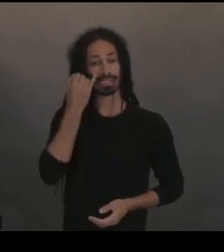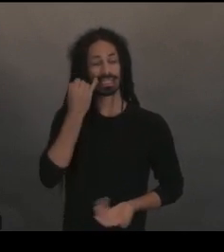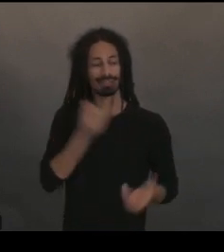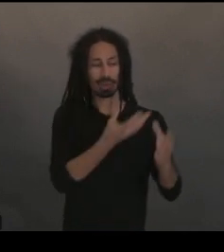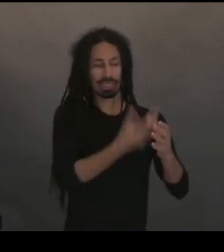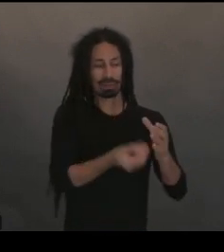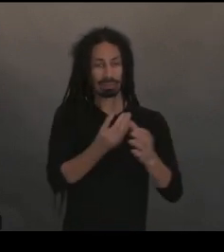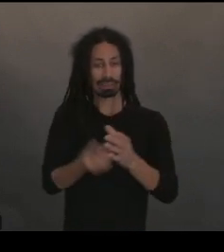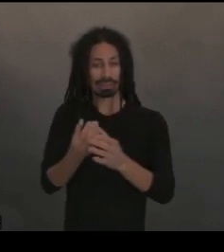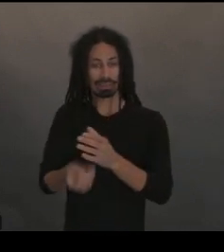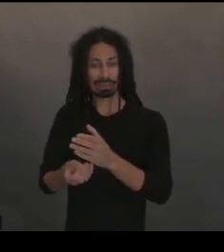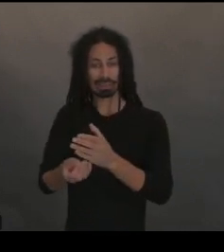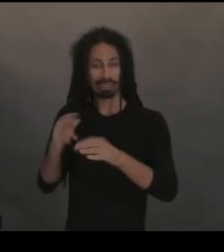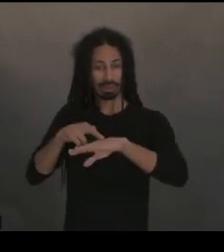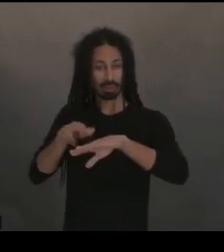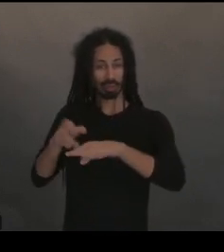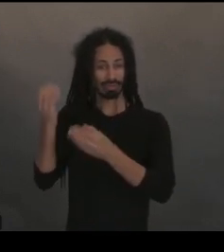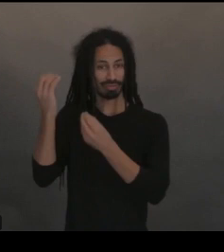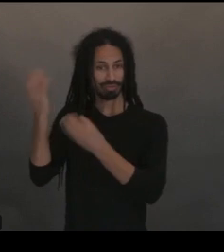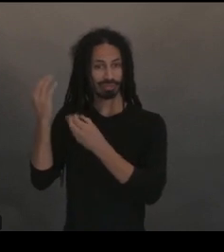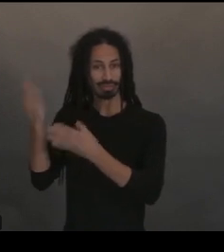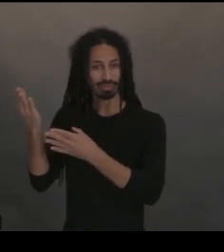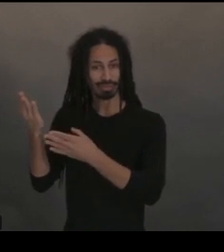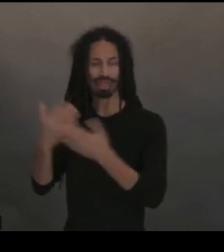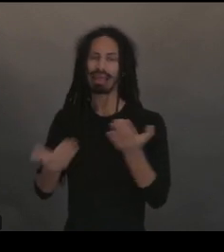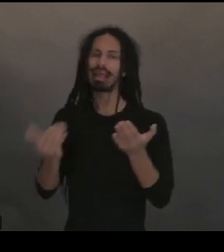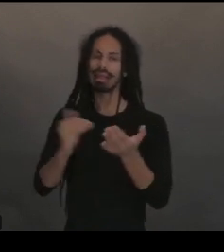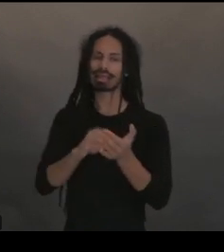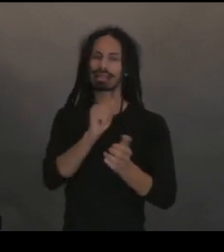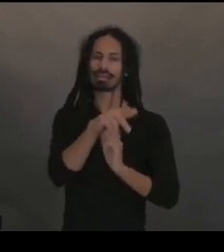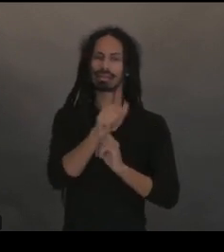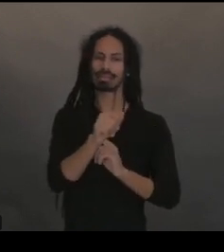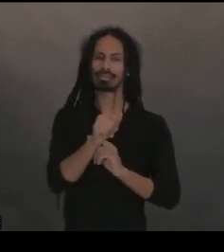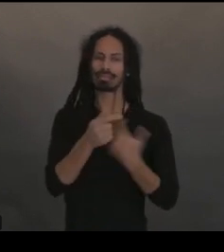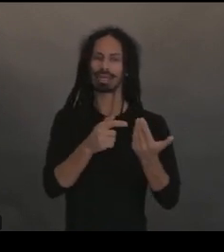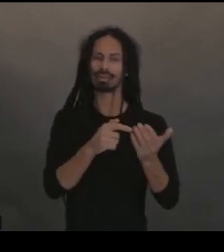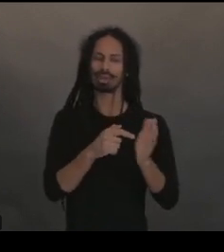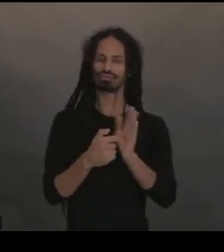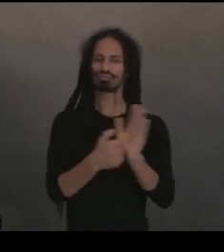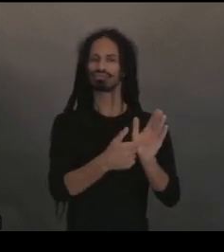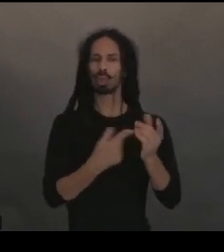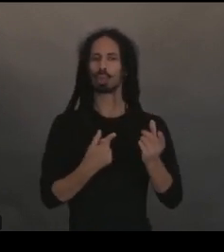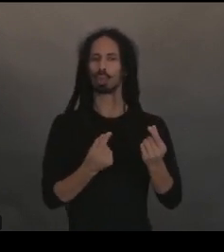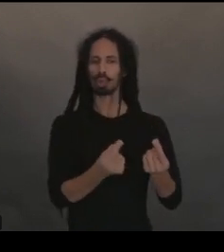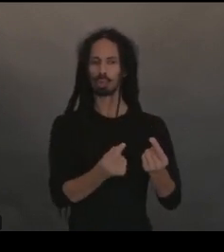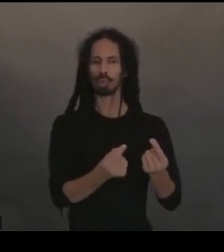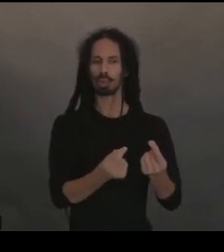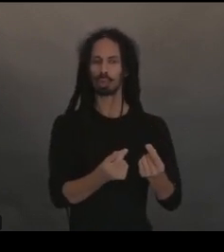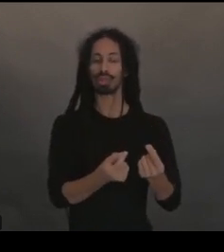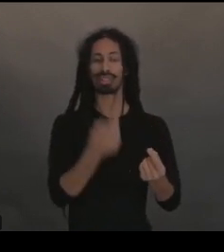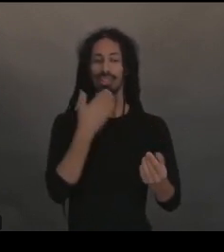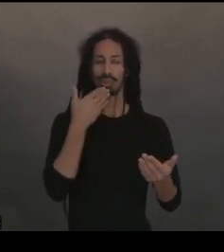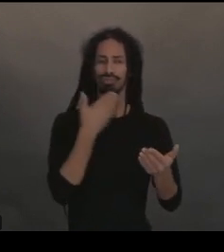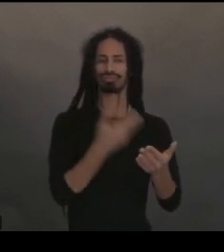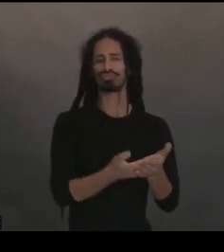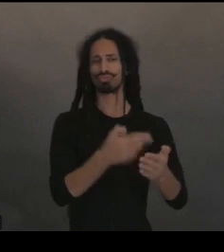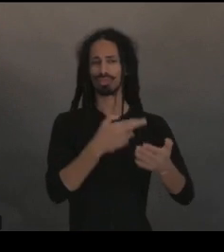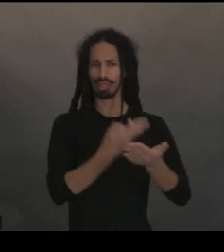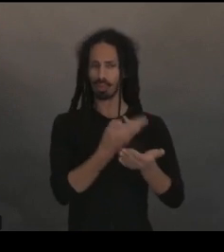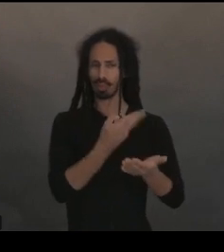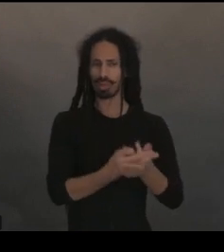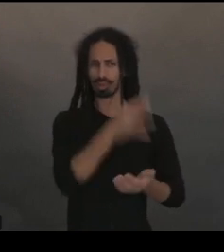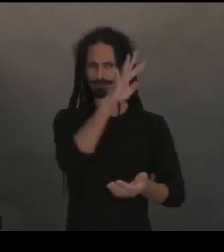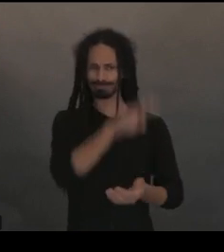information, APA, the style website provides some guidance on this. And there's this great resources